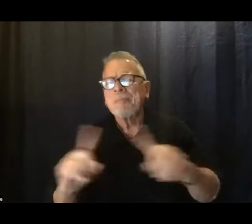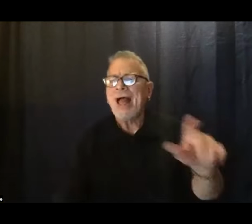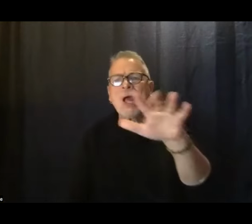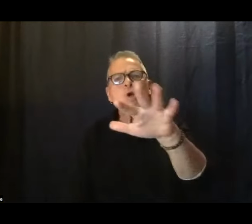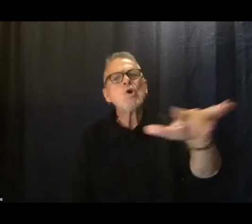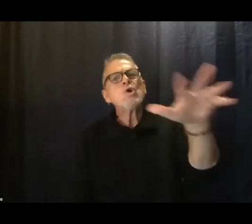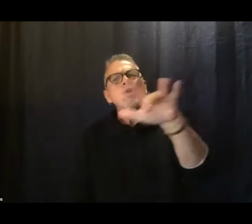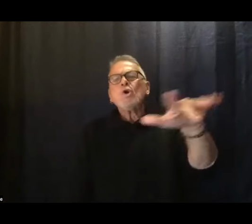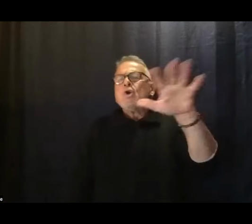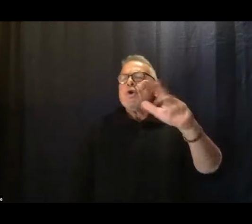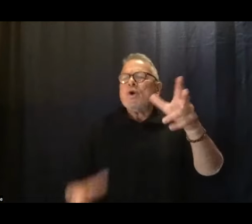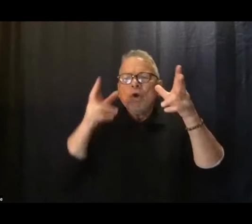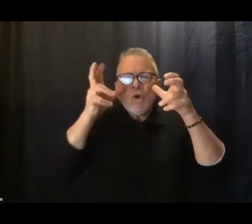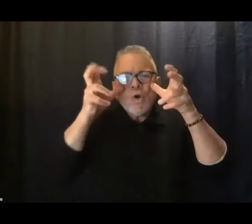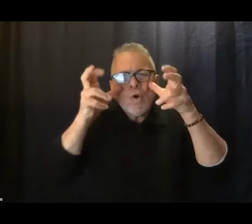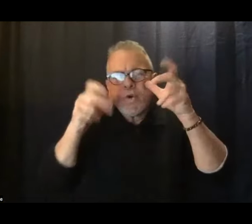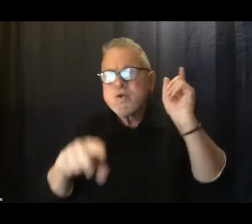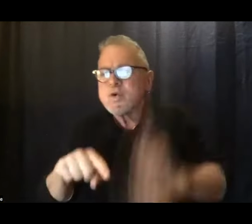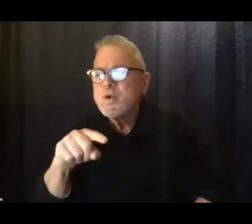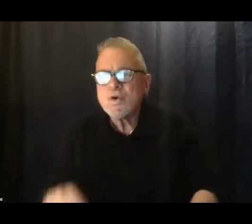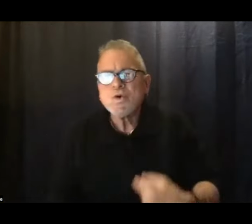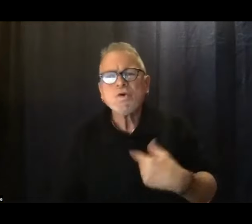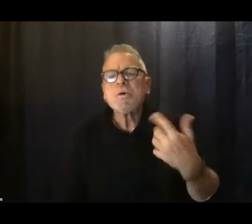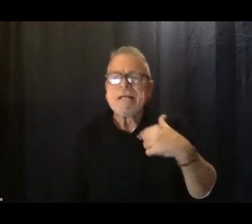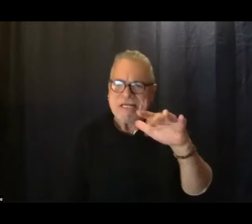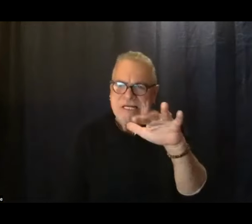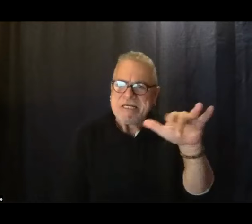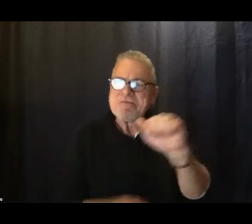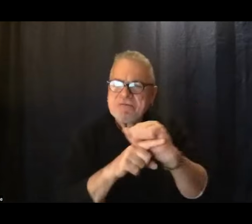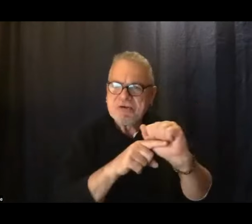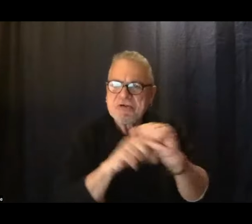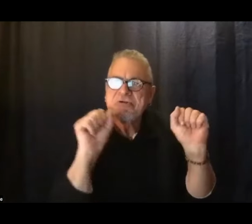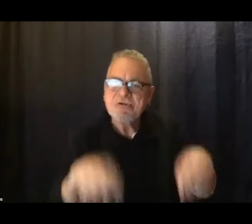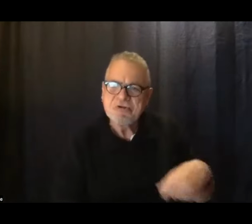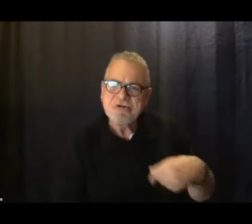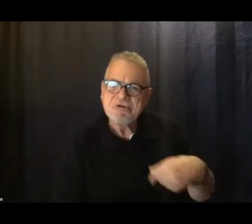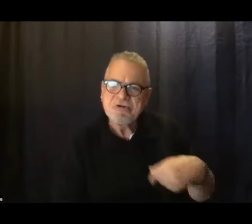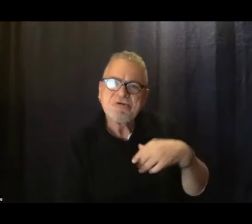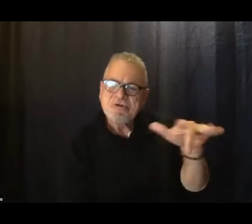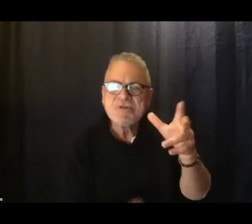receptive, they're working on it. But they always say when it comes to fingerspelling, really receptive